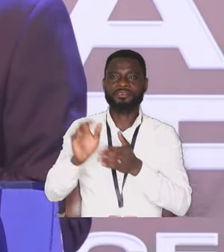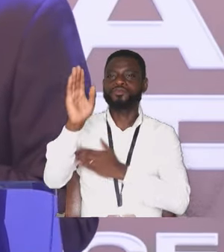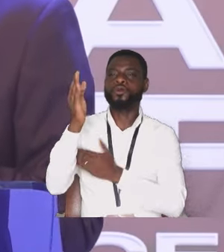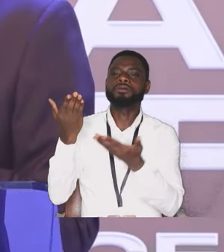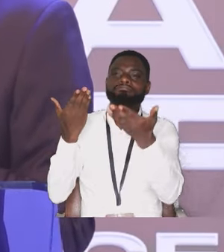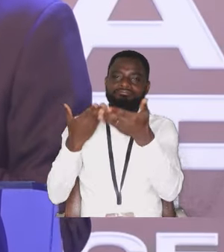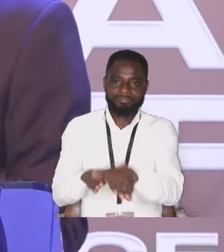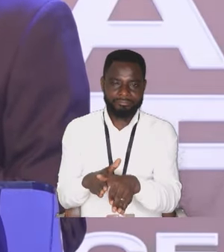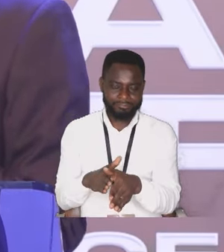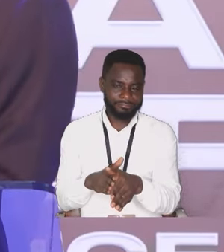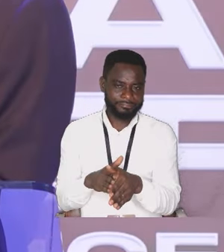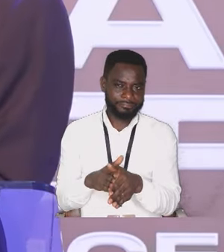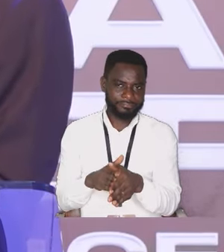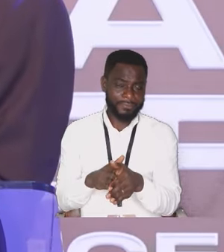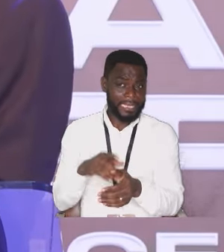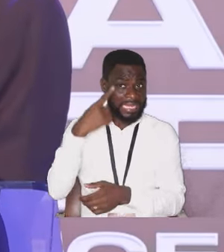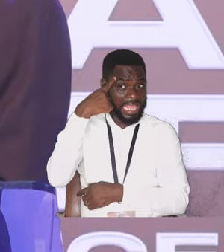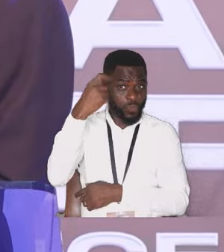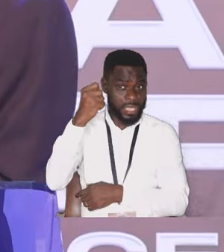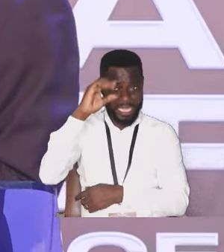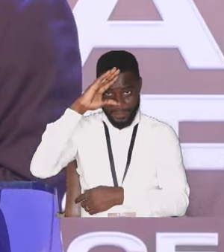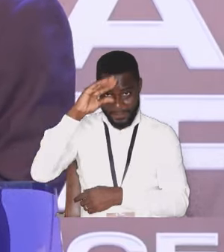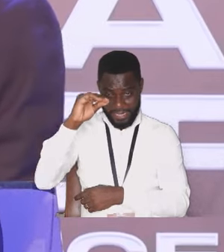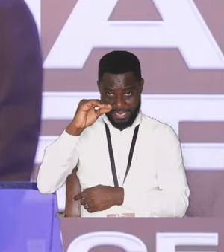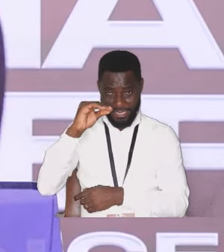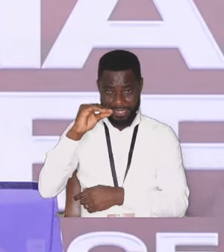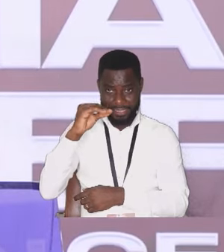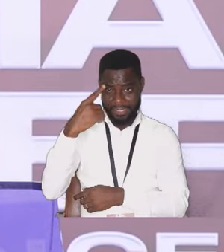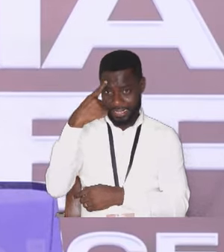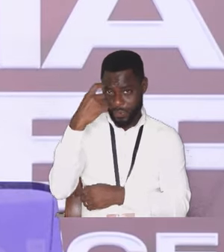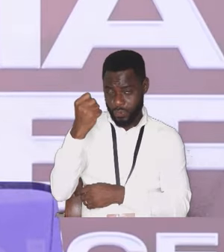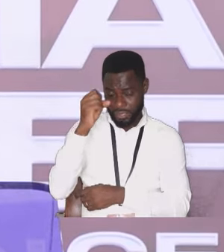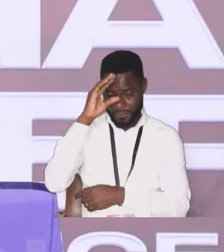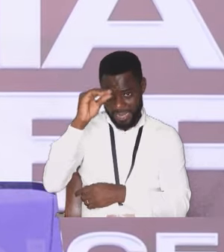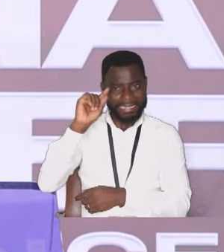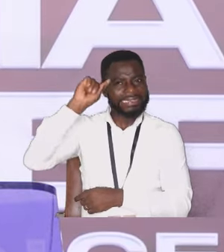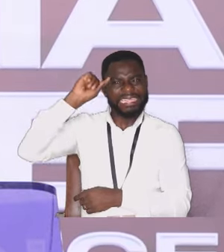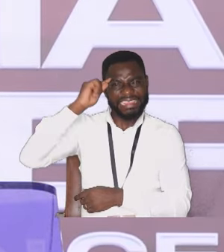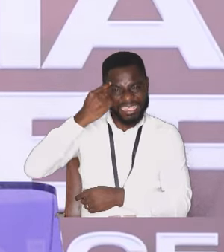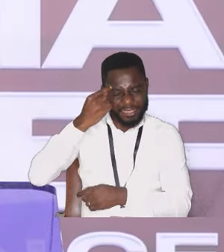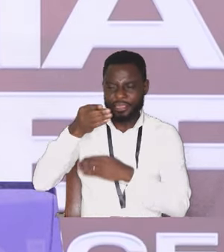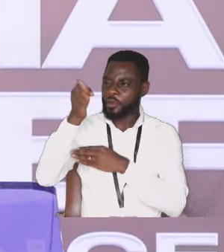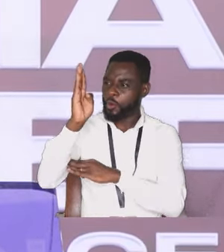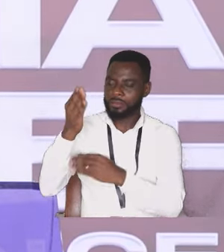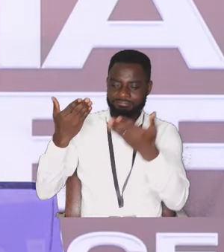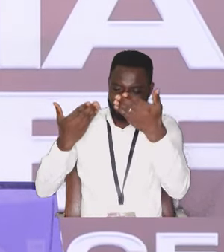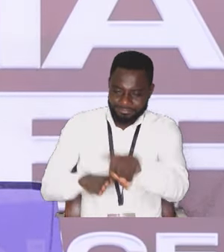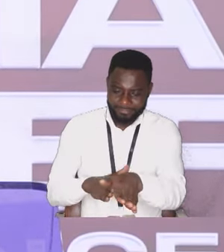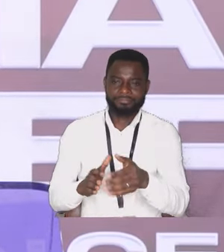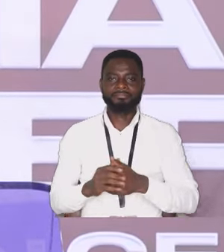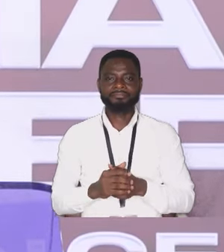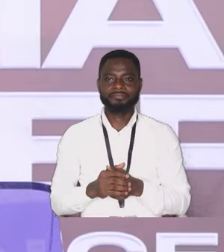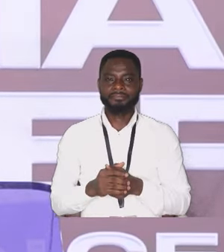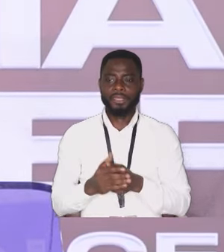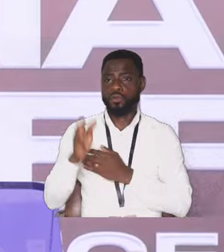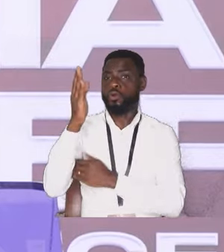That is the Living Bible. The wicked man, when they think that God is dead. God